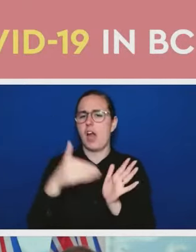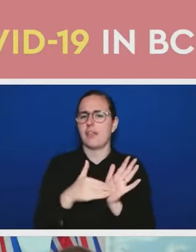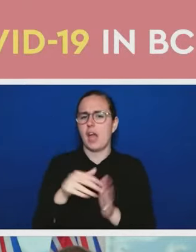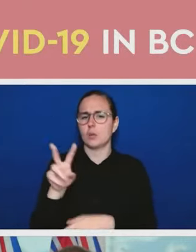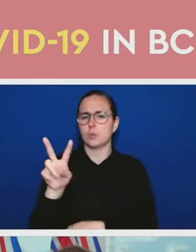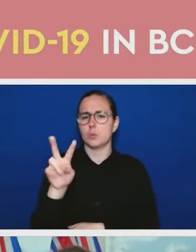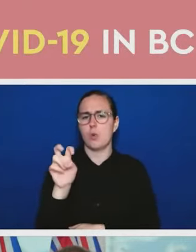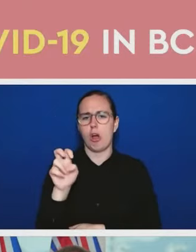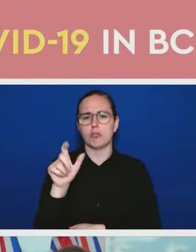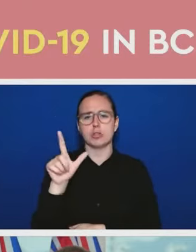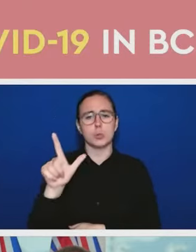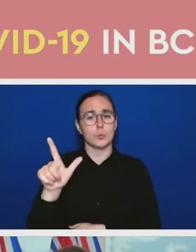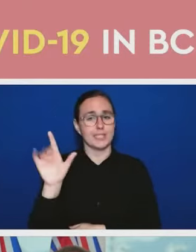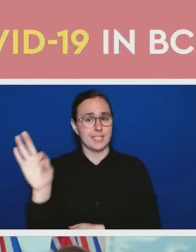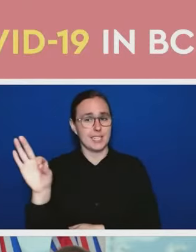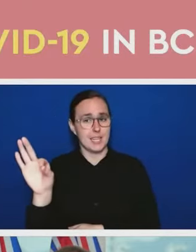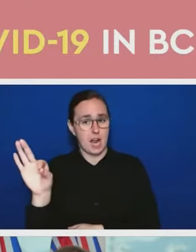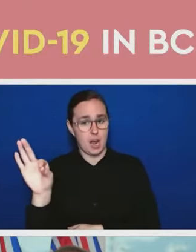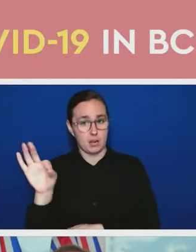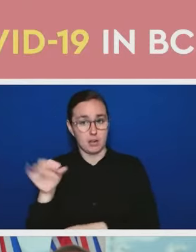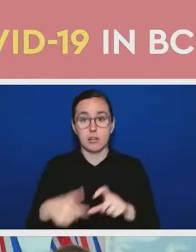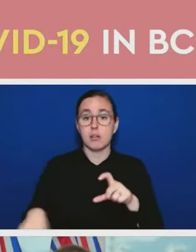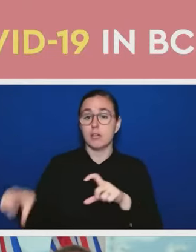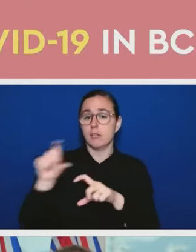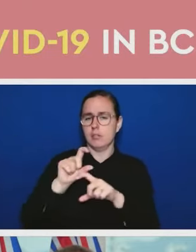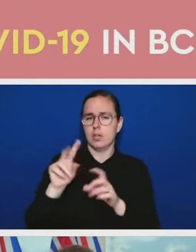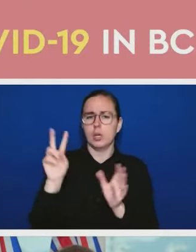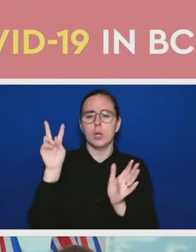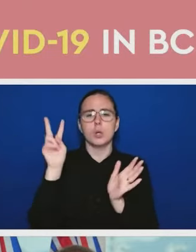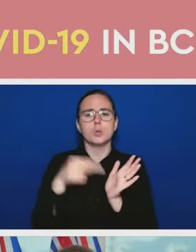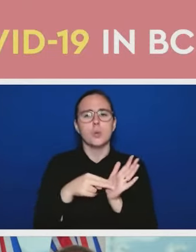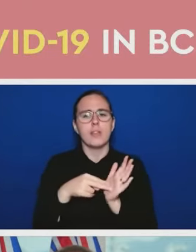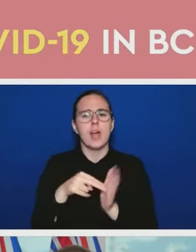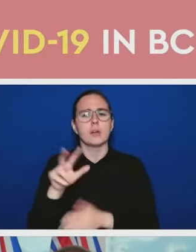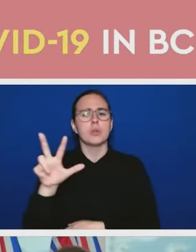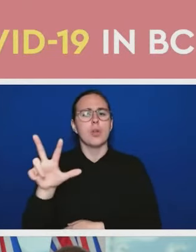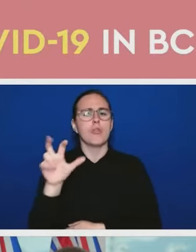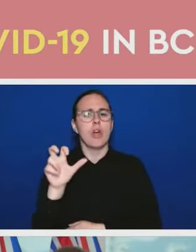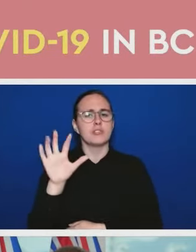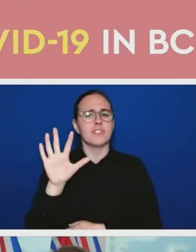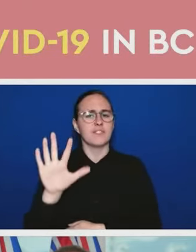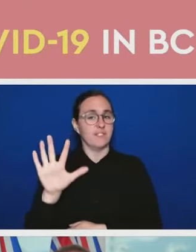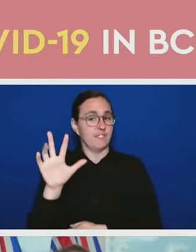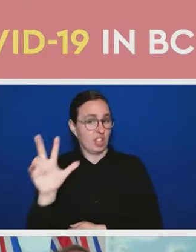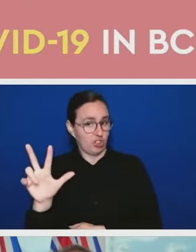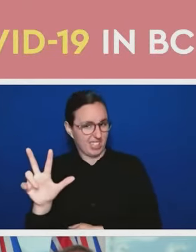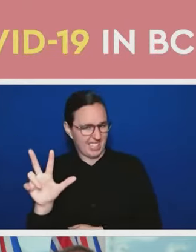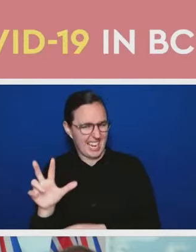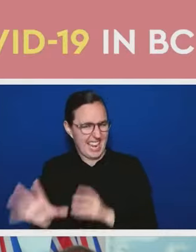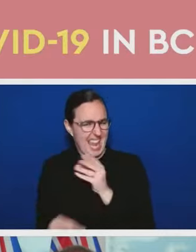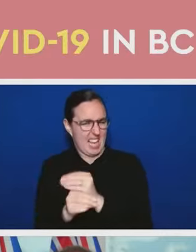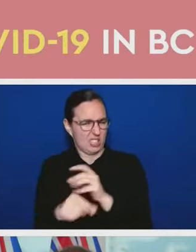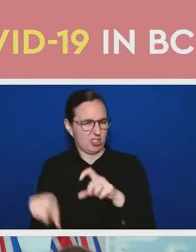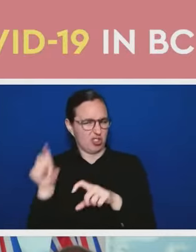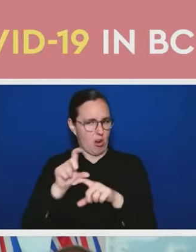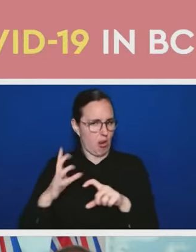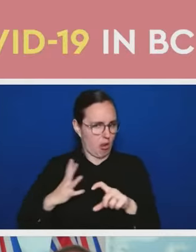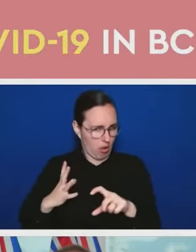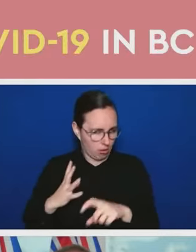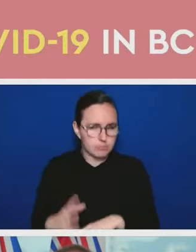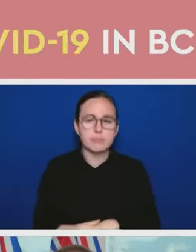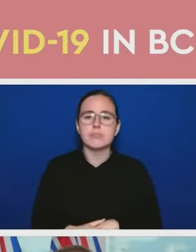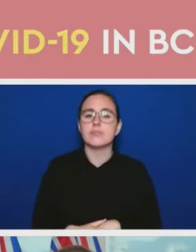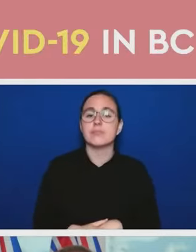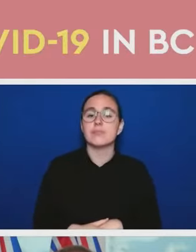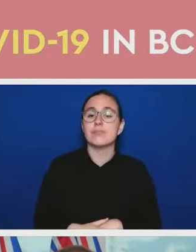capacity of 2,353, but that is mitigated. I mean, the base bed capacity is basically what we fund in our